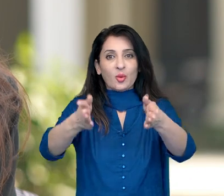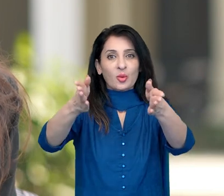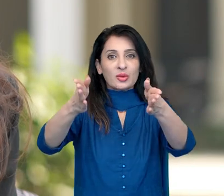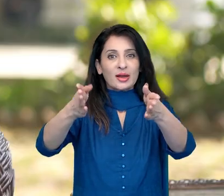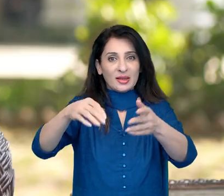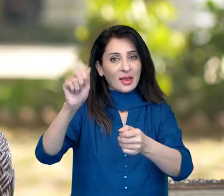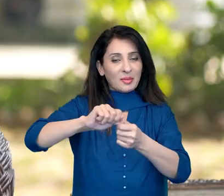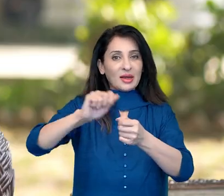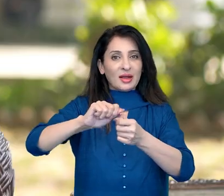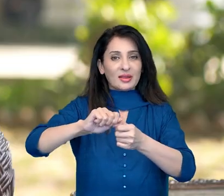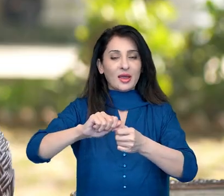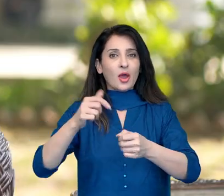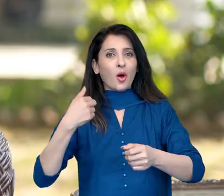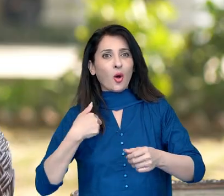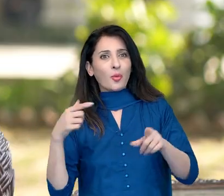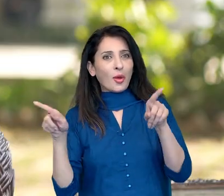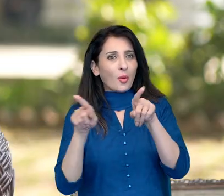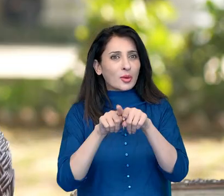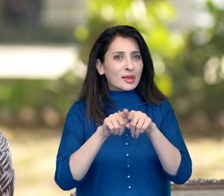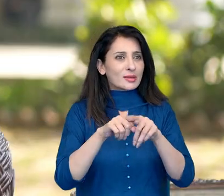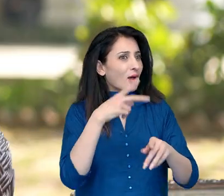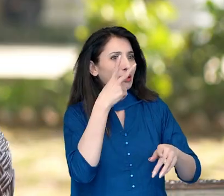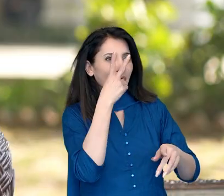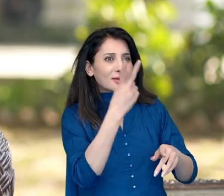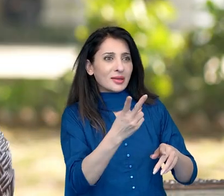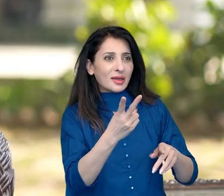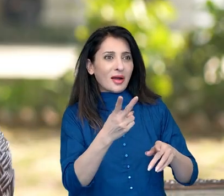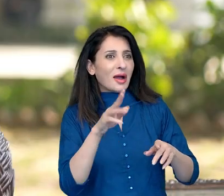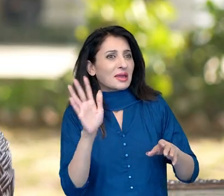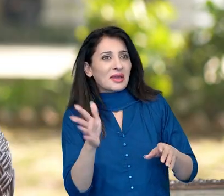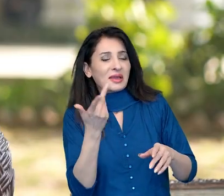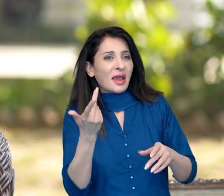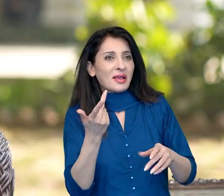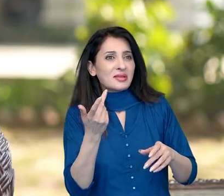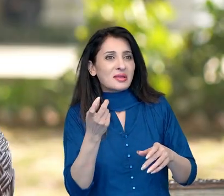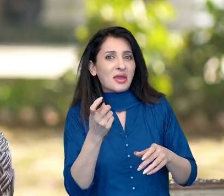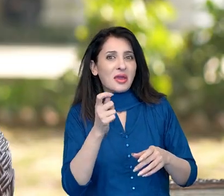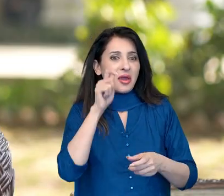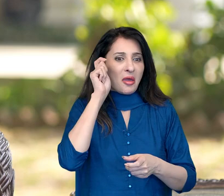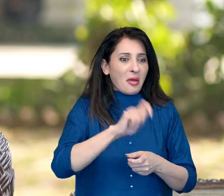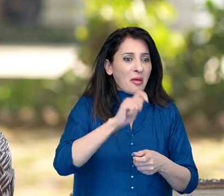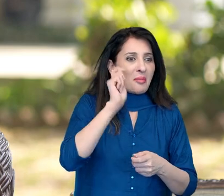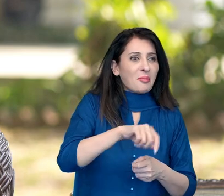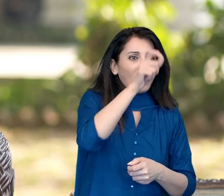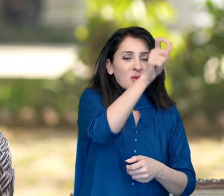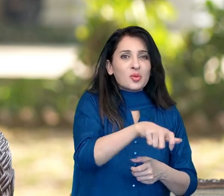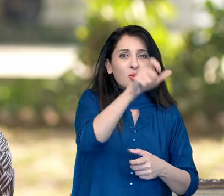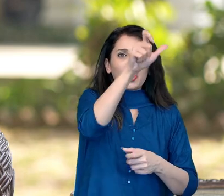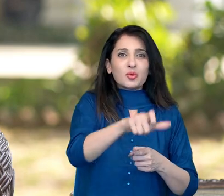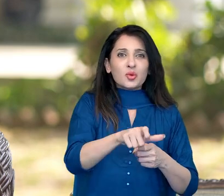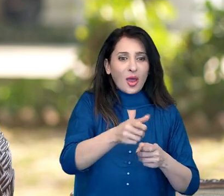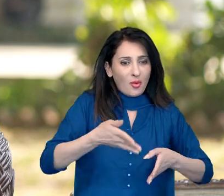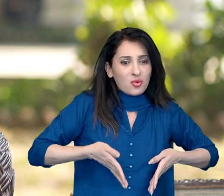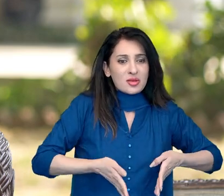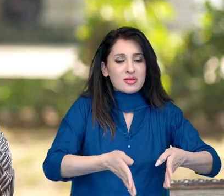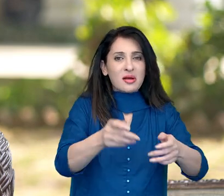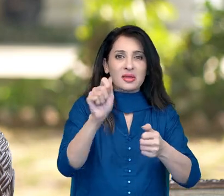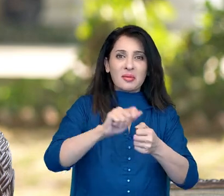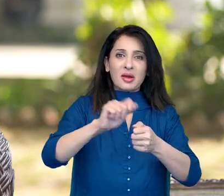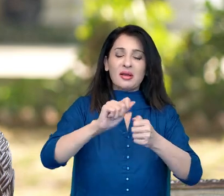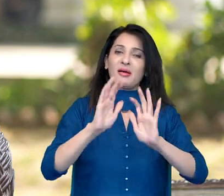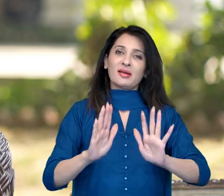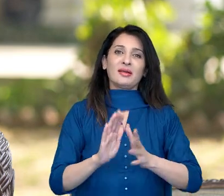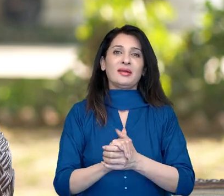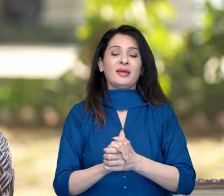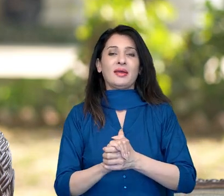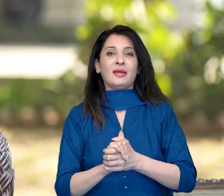sites with him. From the magical metallic excavators and the laborers working on the sites arose a huge skyscraper's vivid image into my